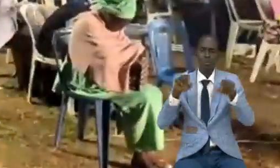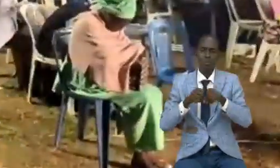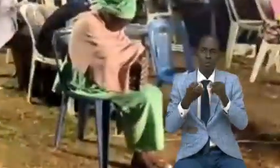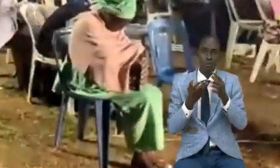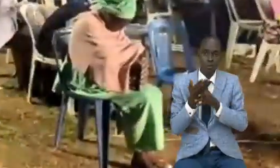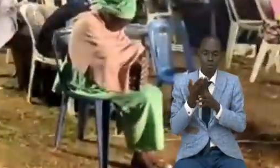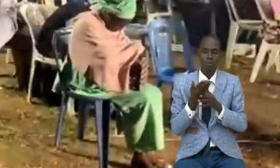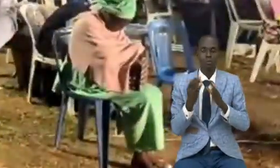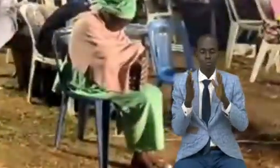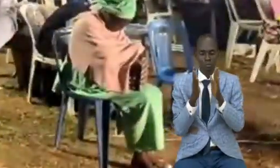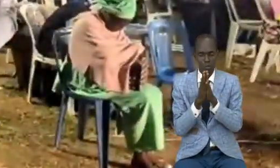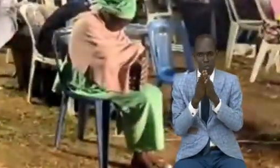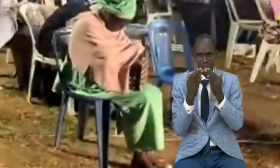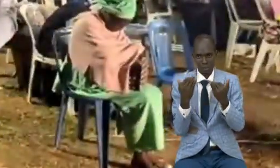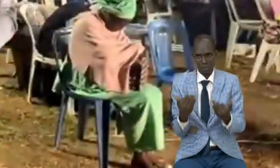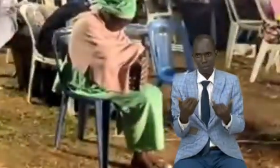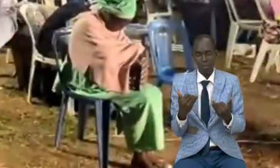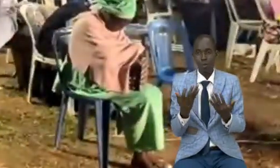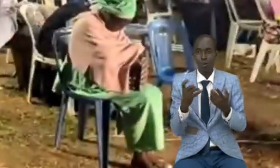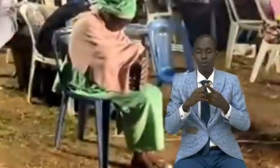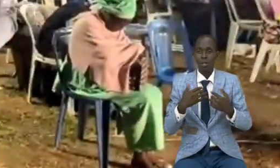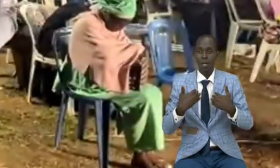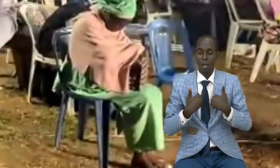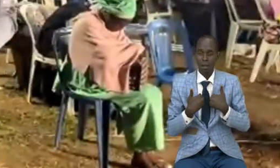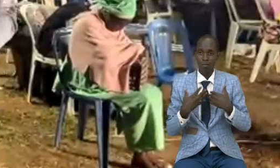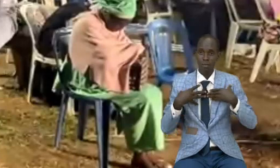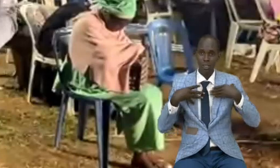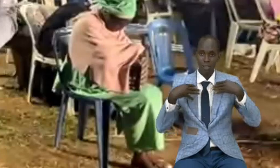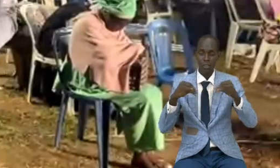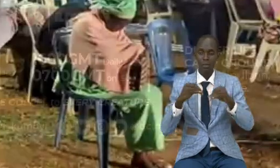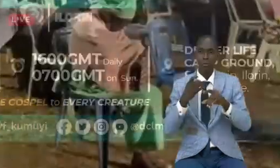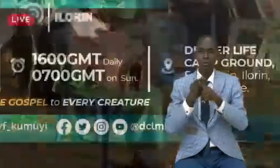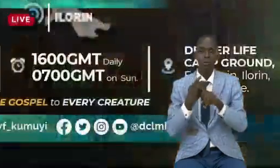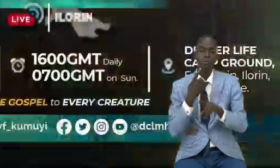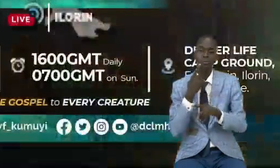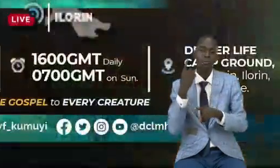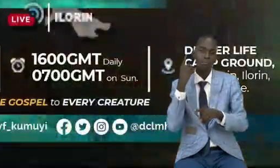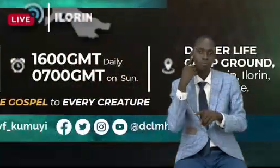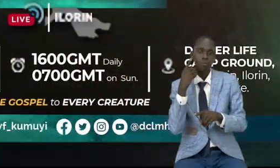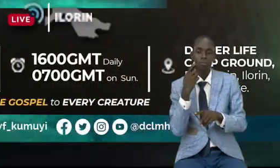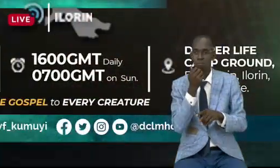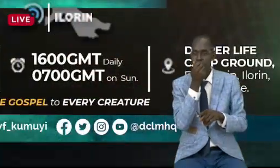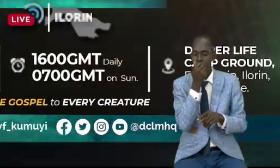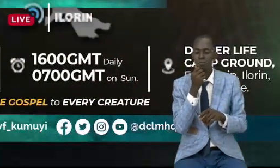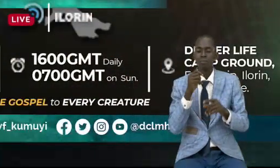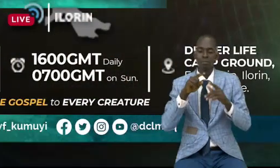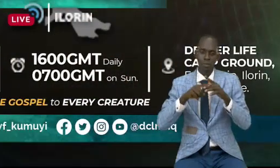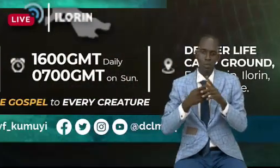Do it well.